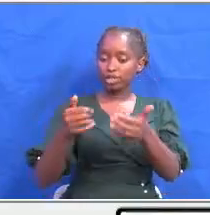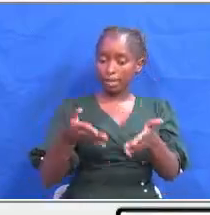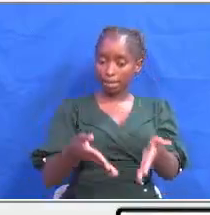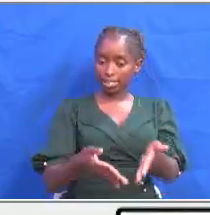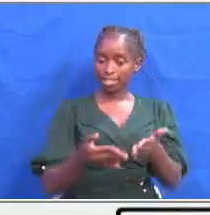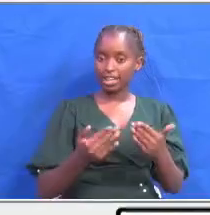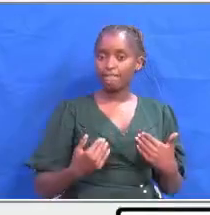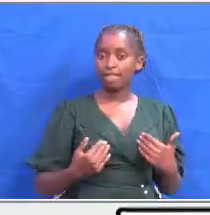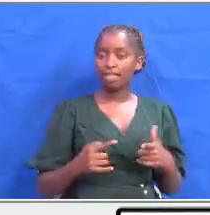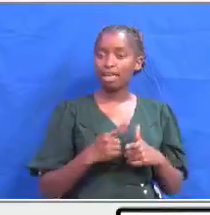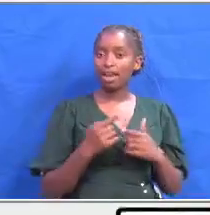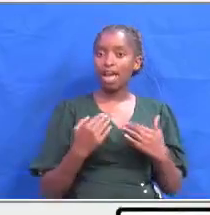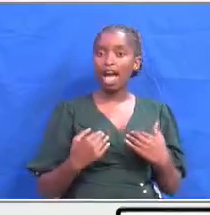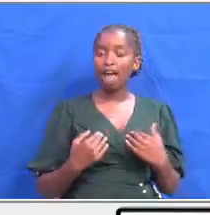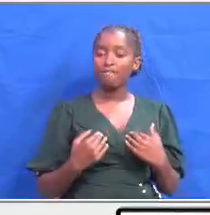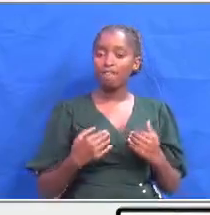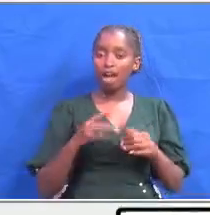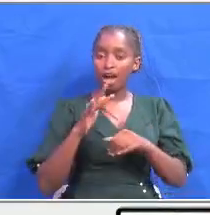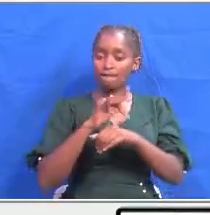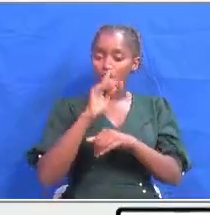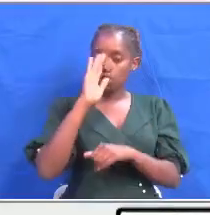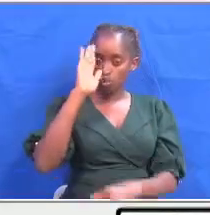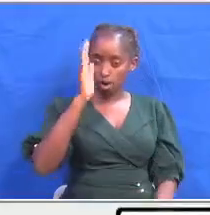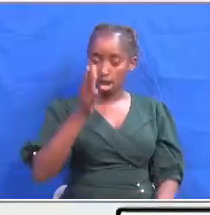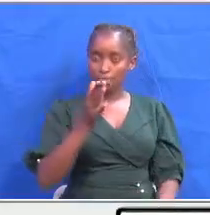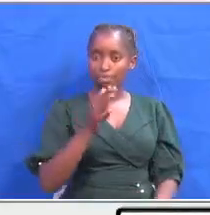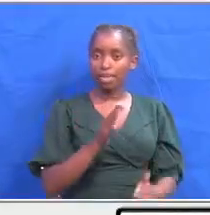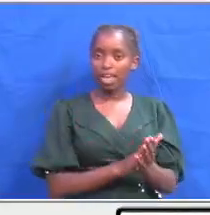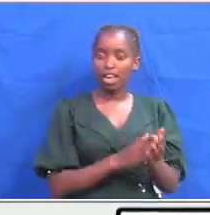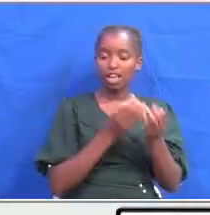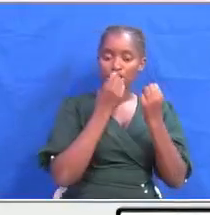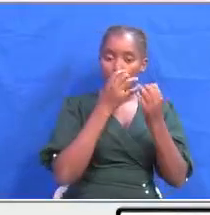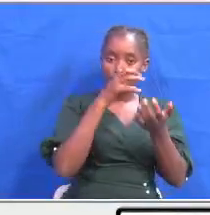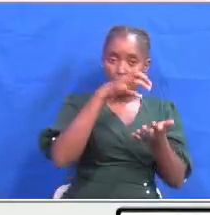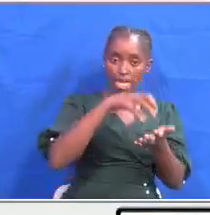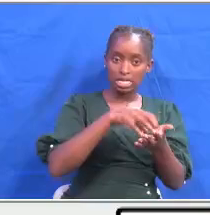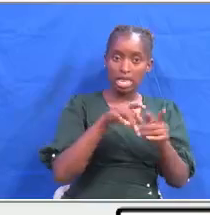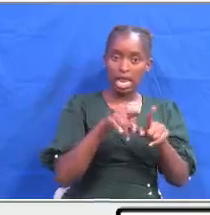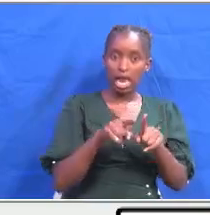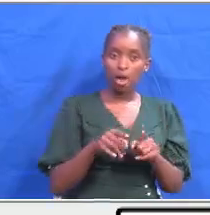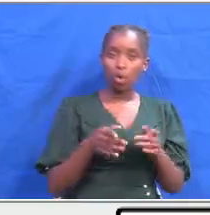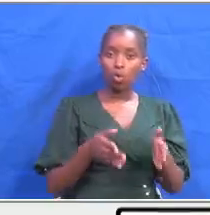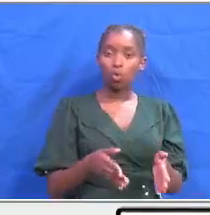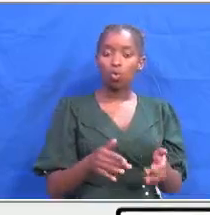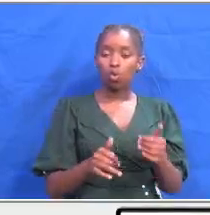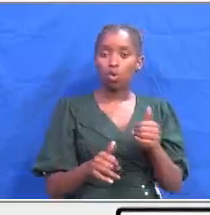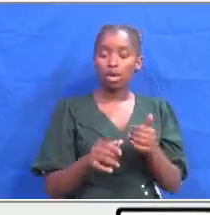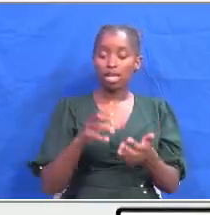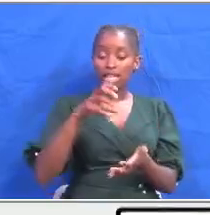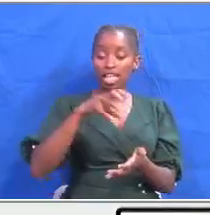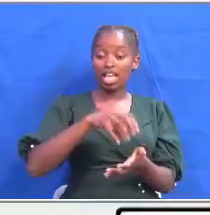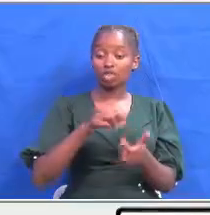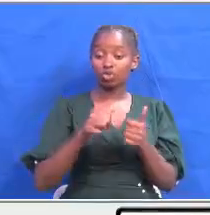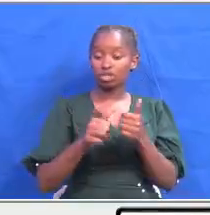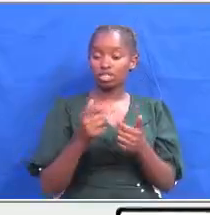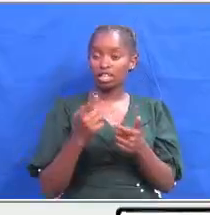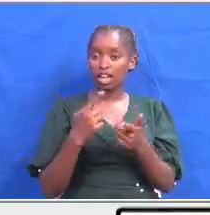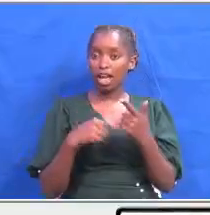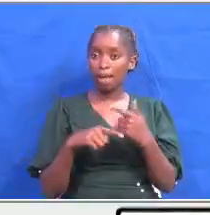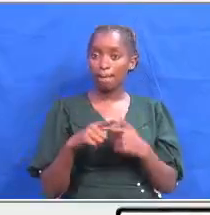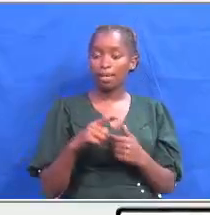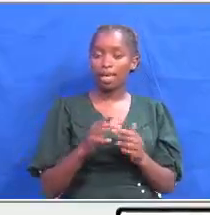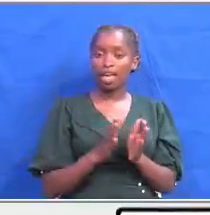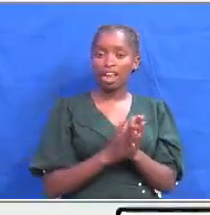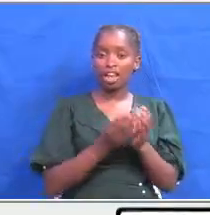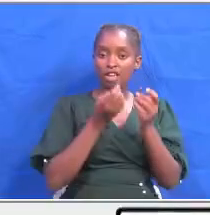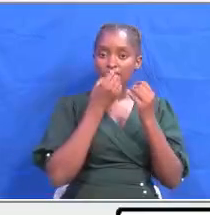your personal. And I am telling, in this case, the case that is coming in front, and I am telling my